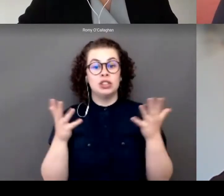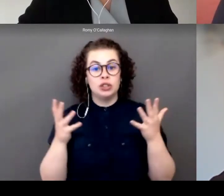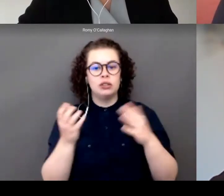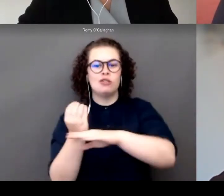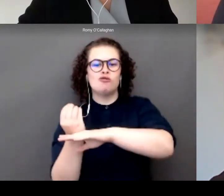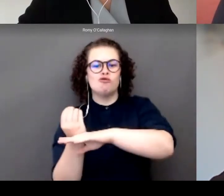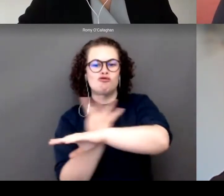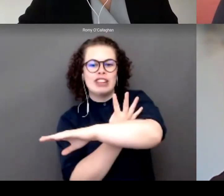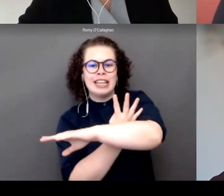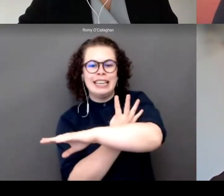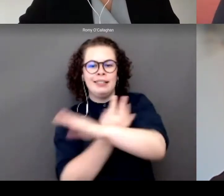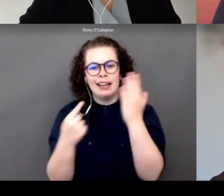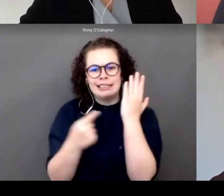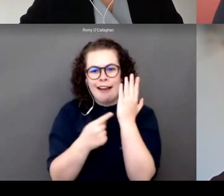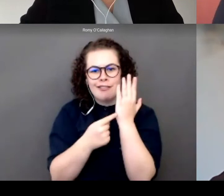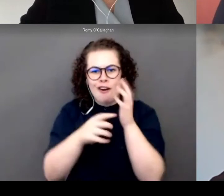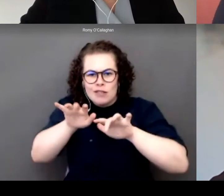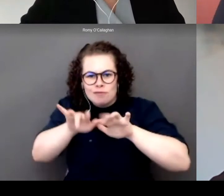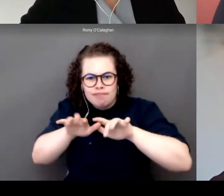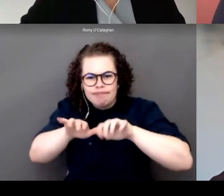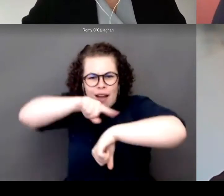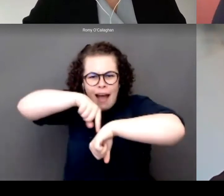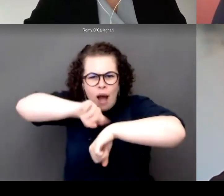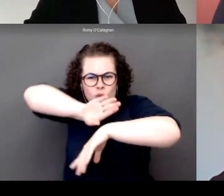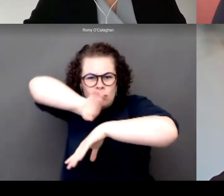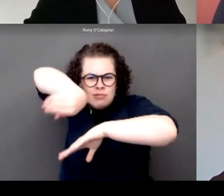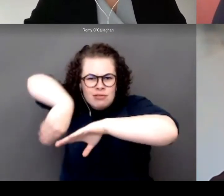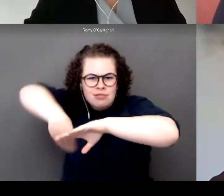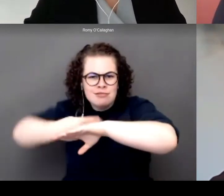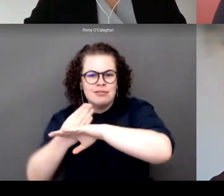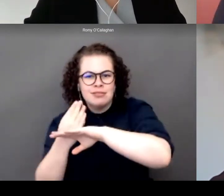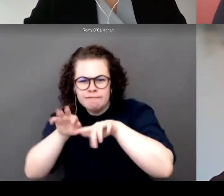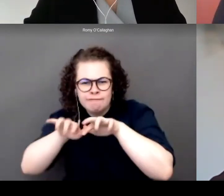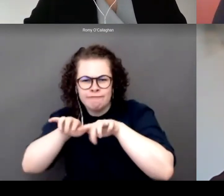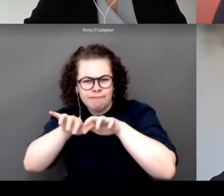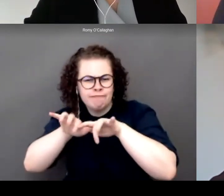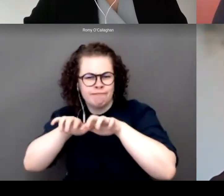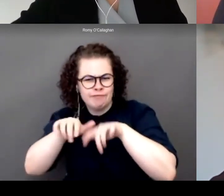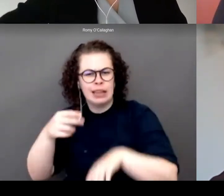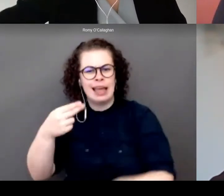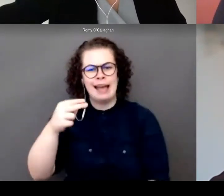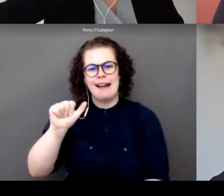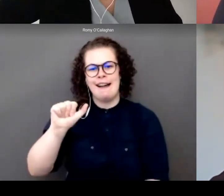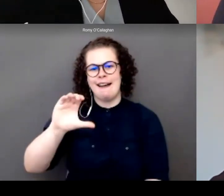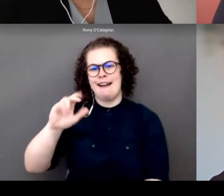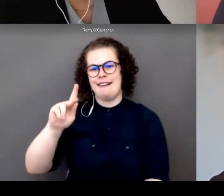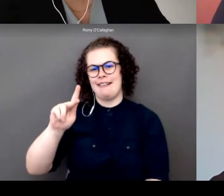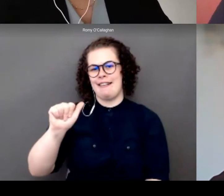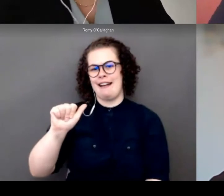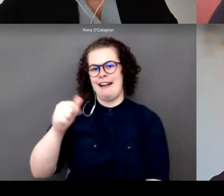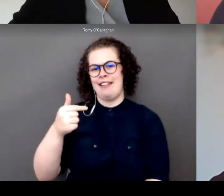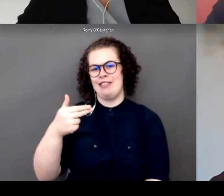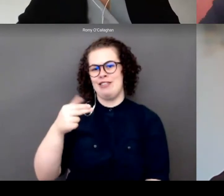initiated new innovative ideas from the social entrepreneurship perspective. And